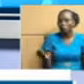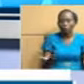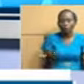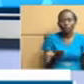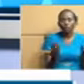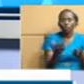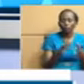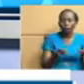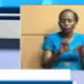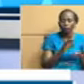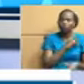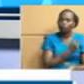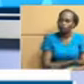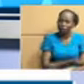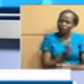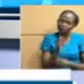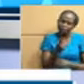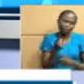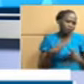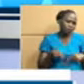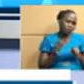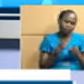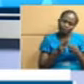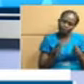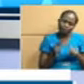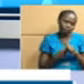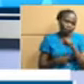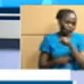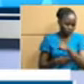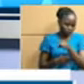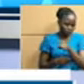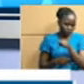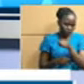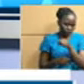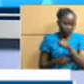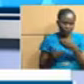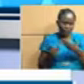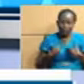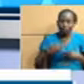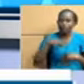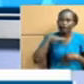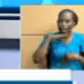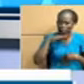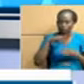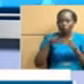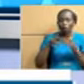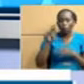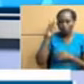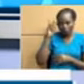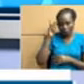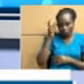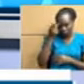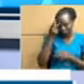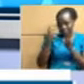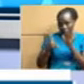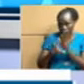resources. So first of all, we have to start at that point, having adequate legal and policy framework to be